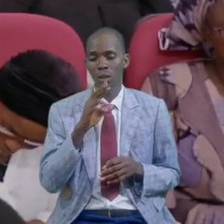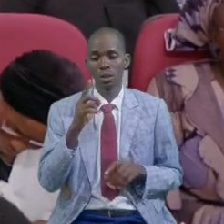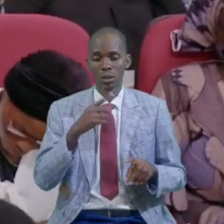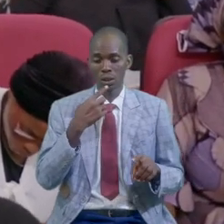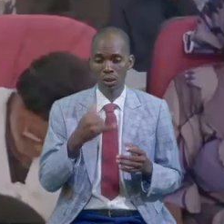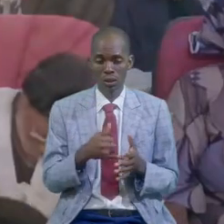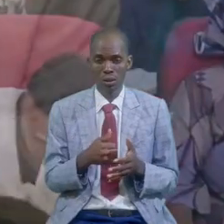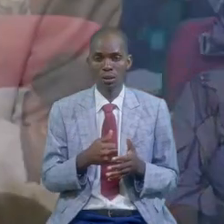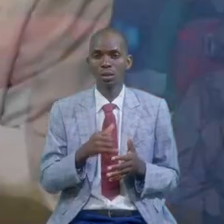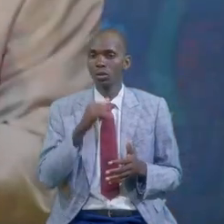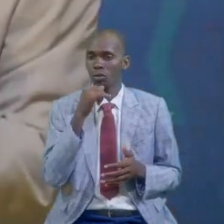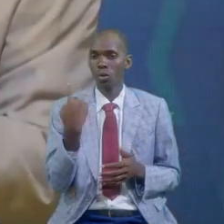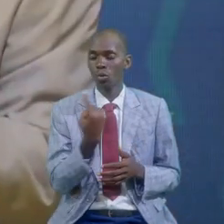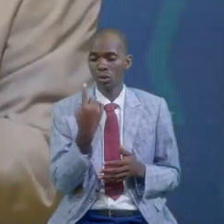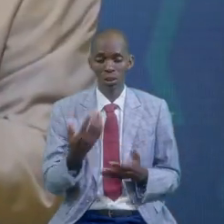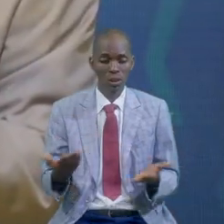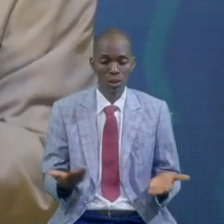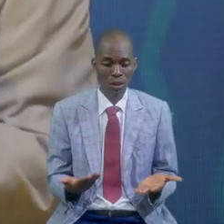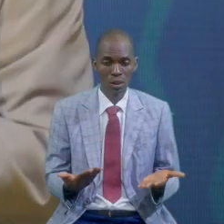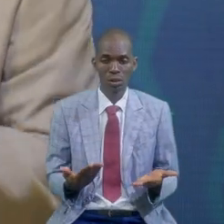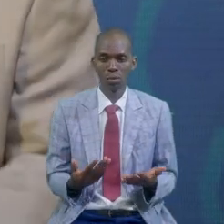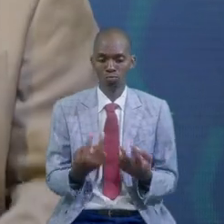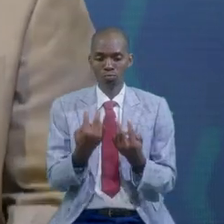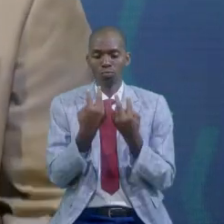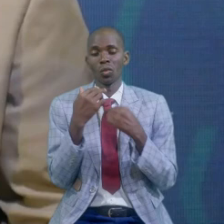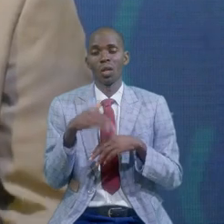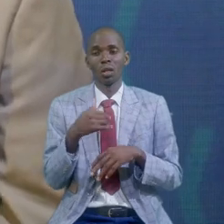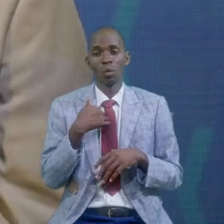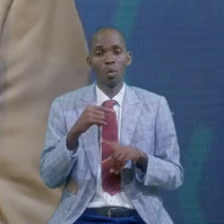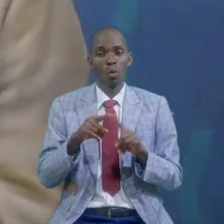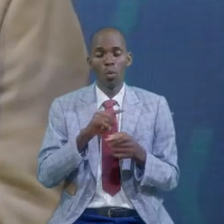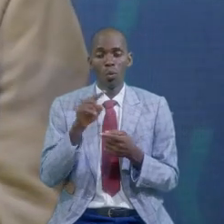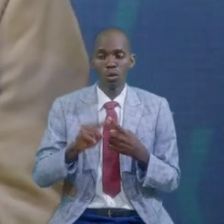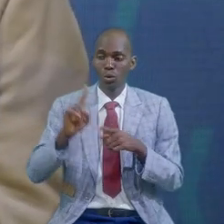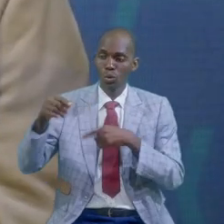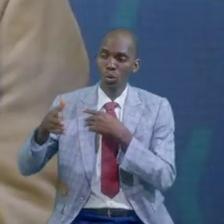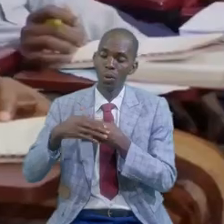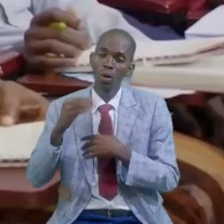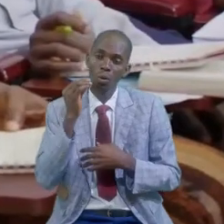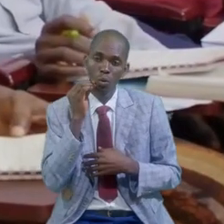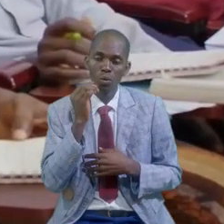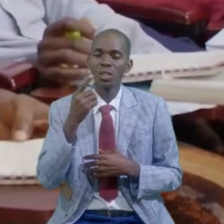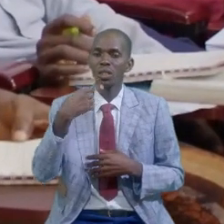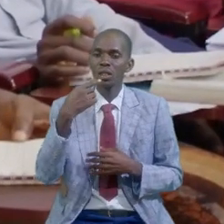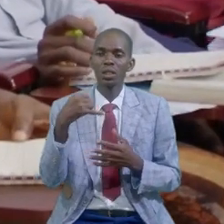looking at me. When you get back home, say it to the hearing of Jezebel.